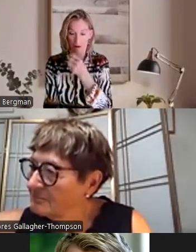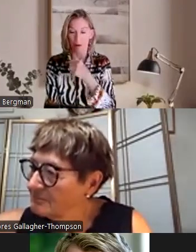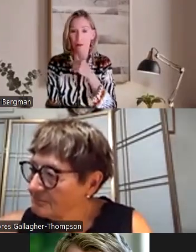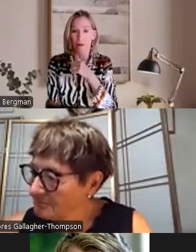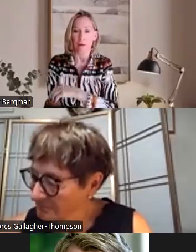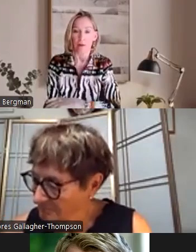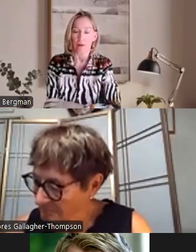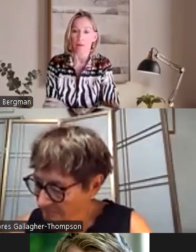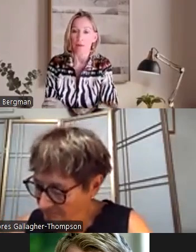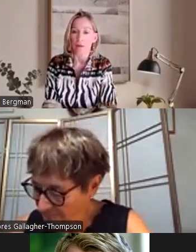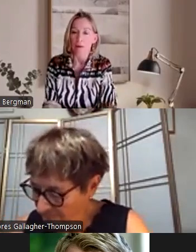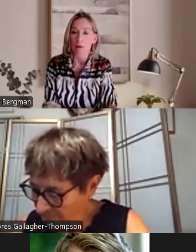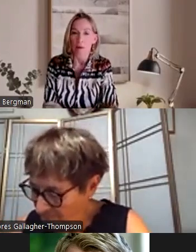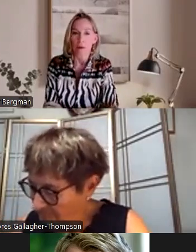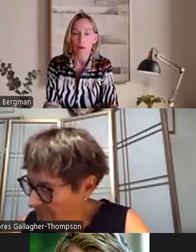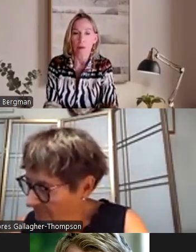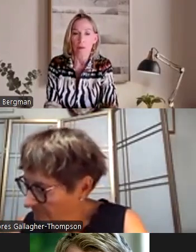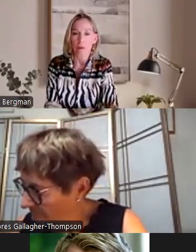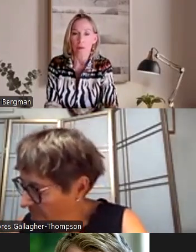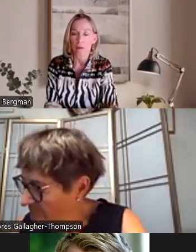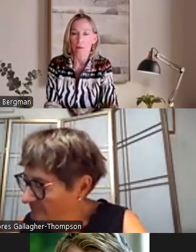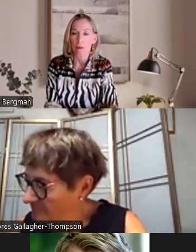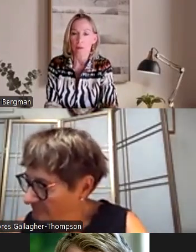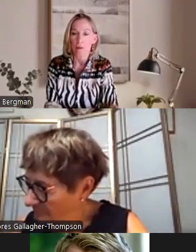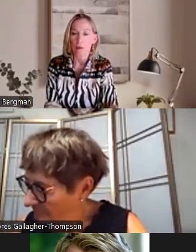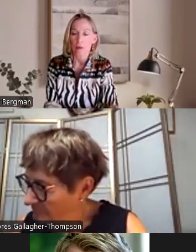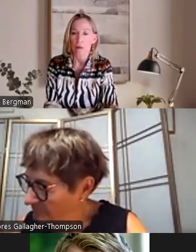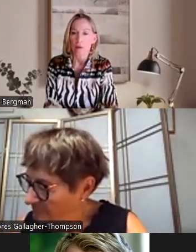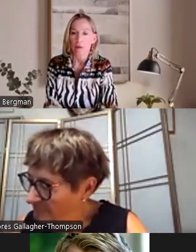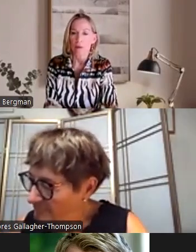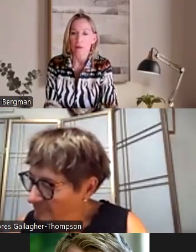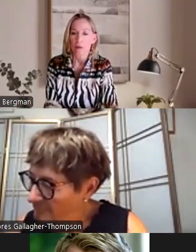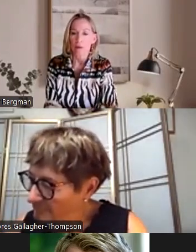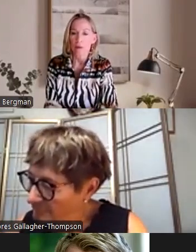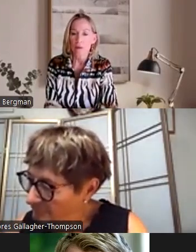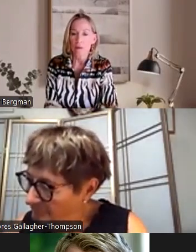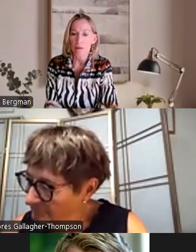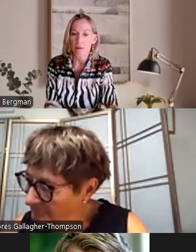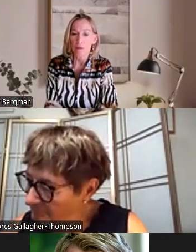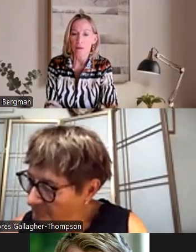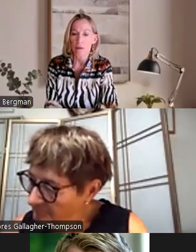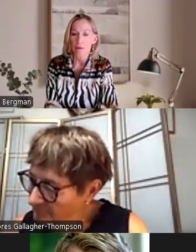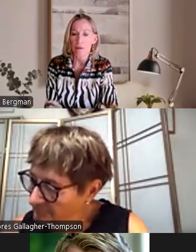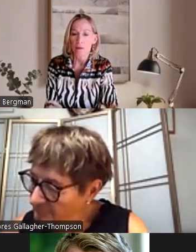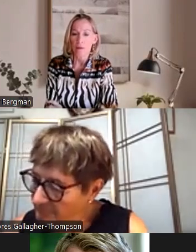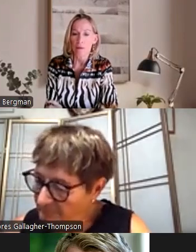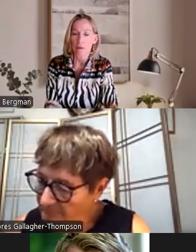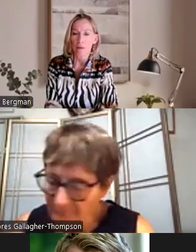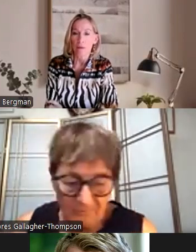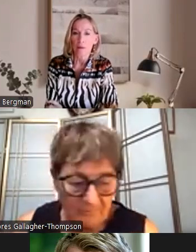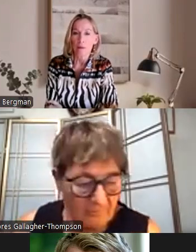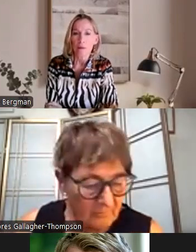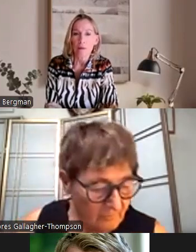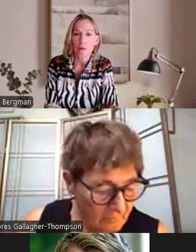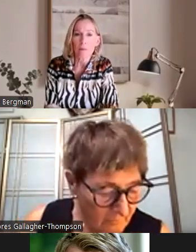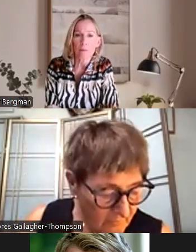for neurotypicals. That program is first rate. But it's very important to know that less than